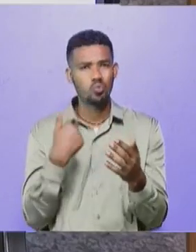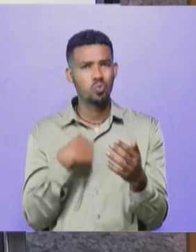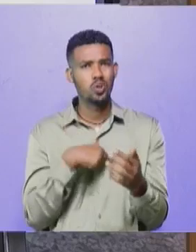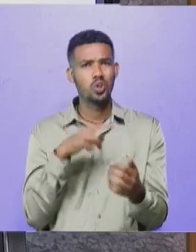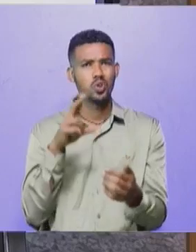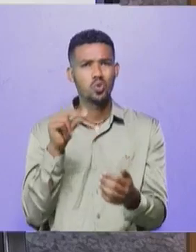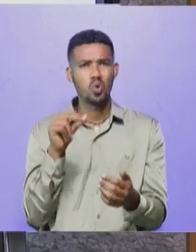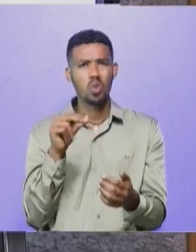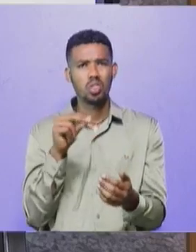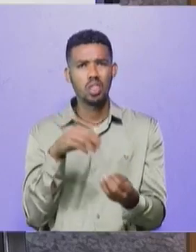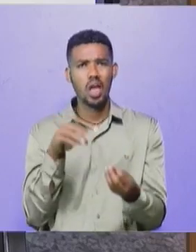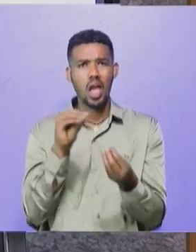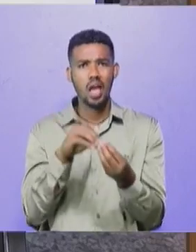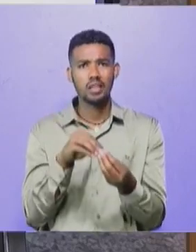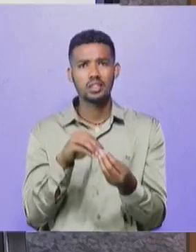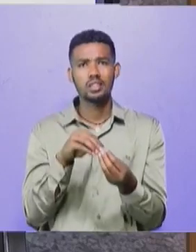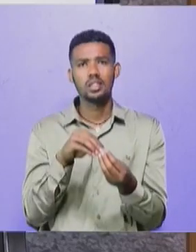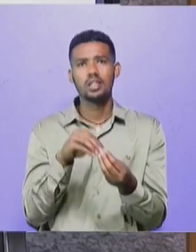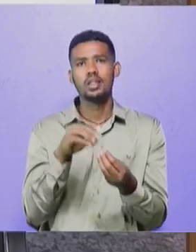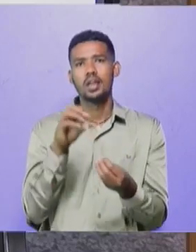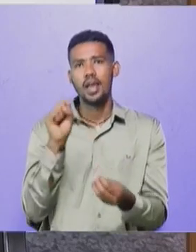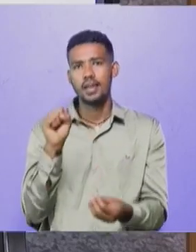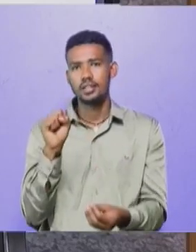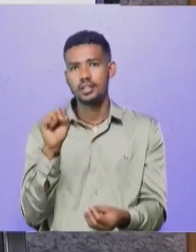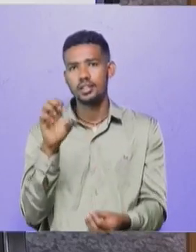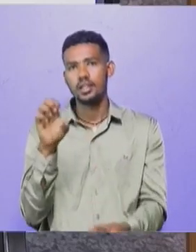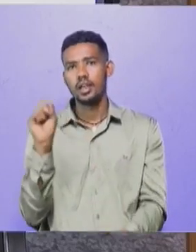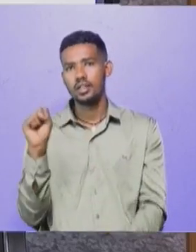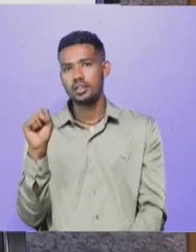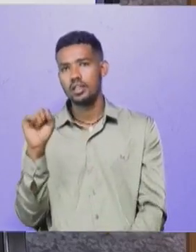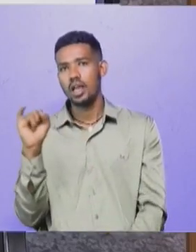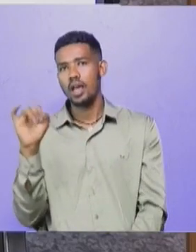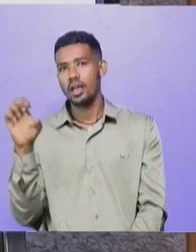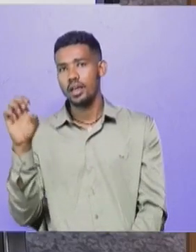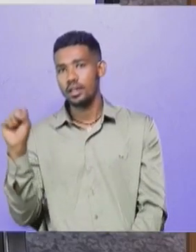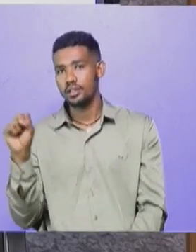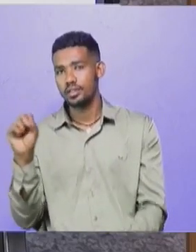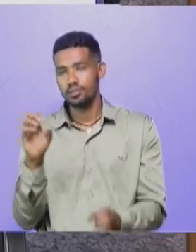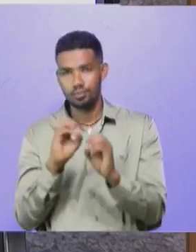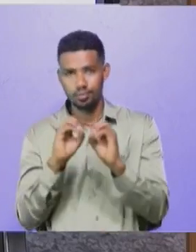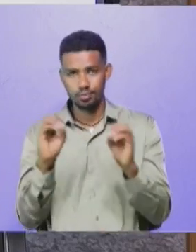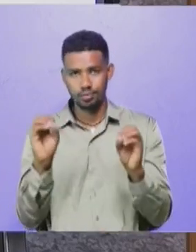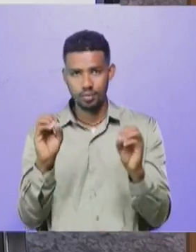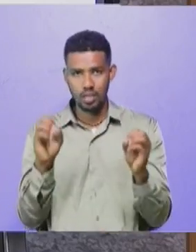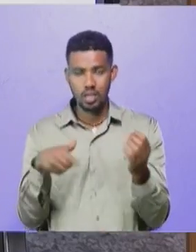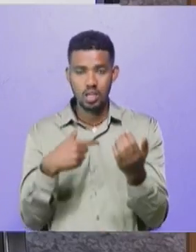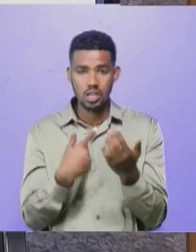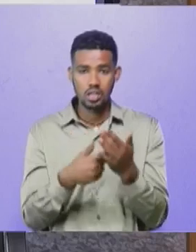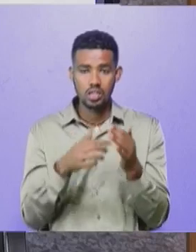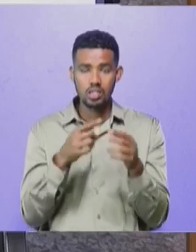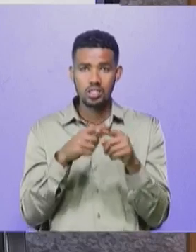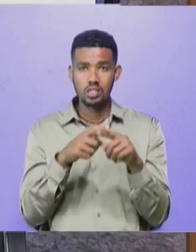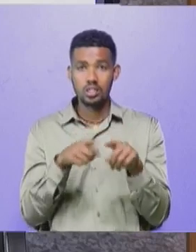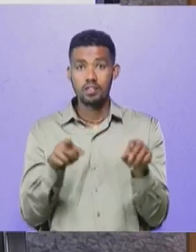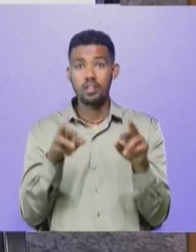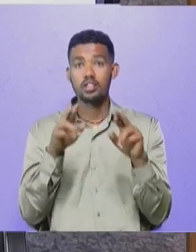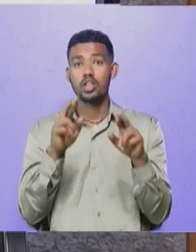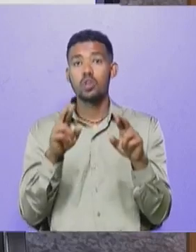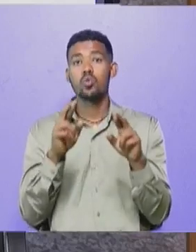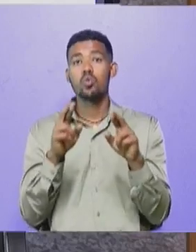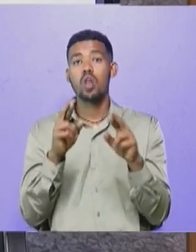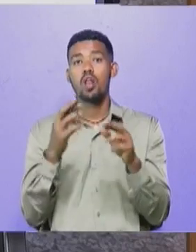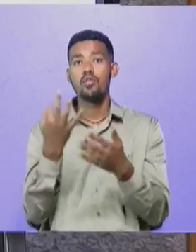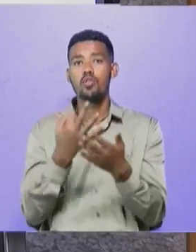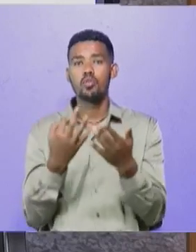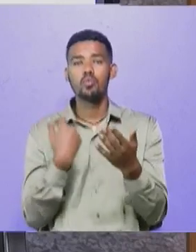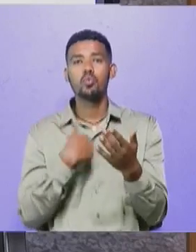ES, or IES at the end of the nouns. This one is different from the regular form because sometimes